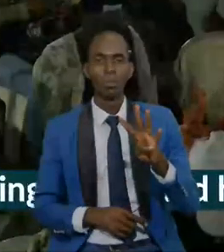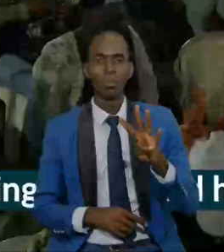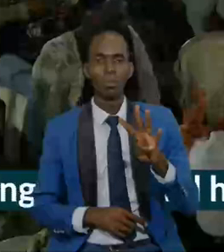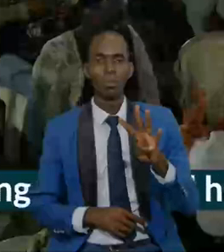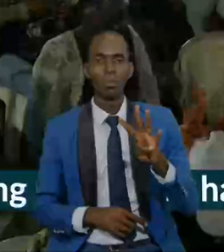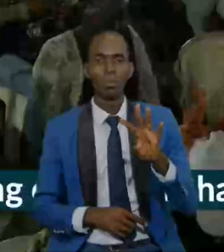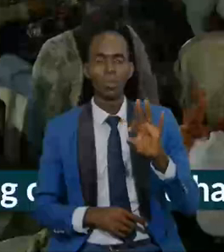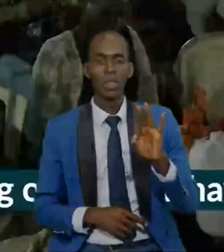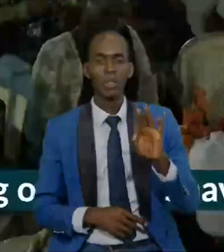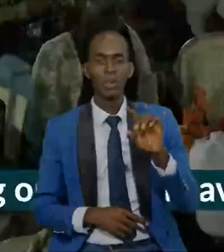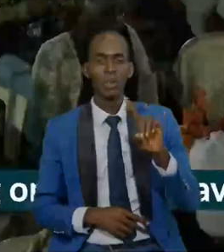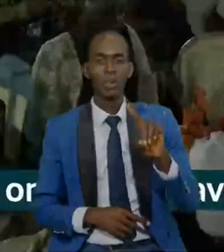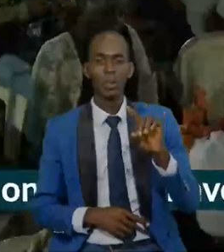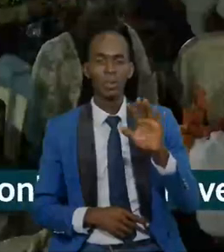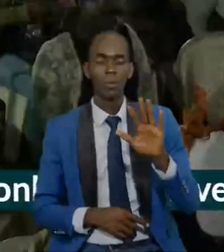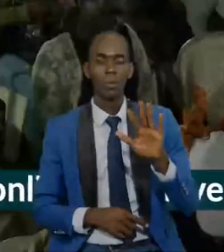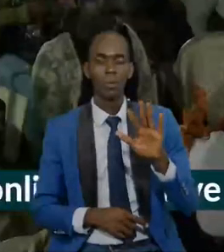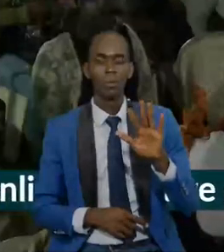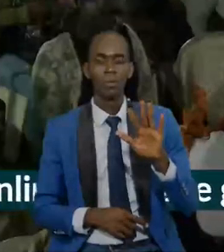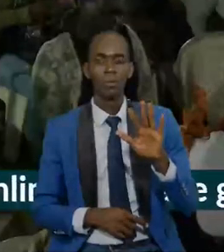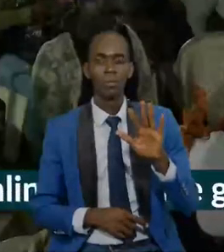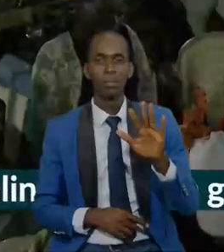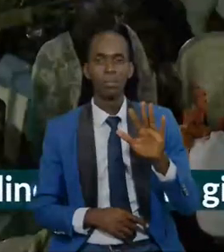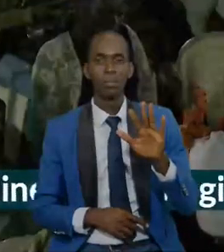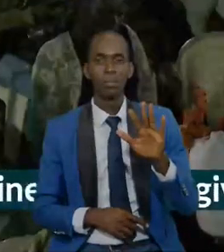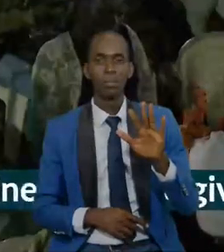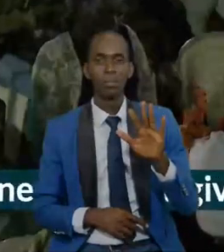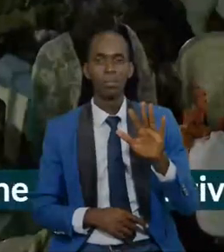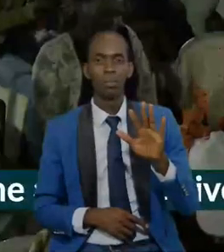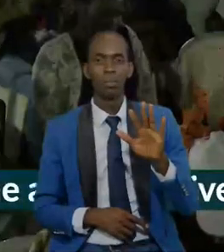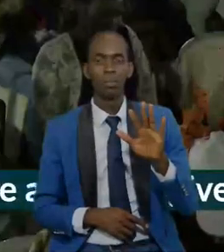915 915